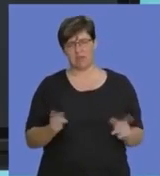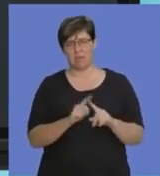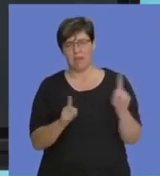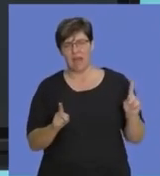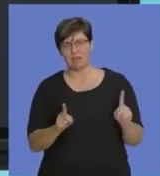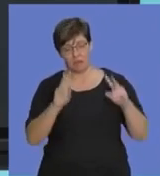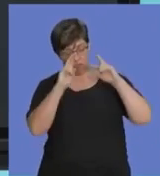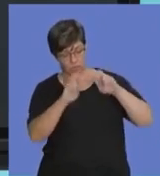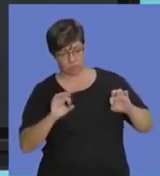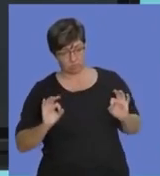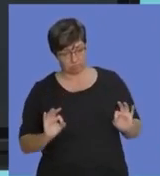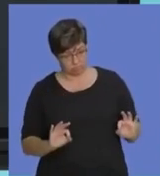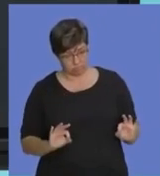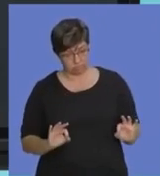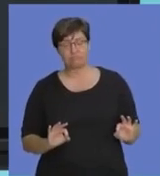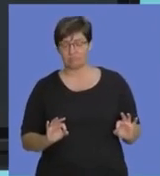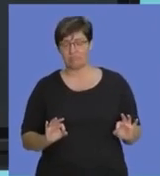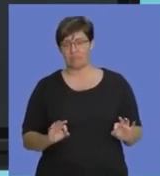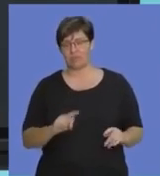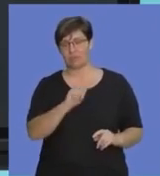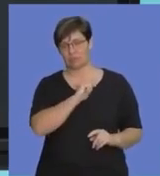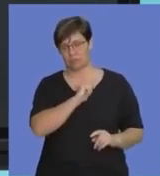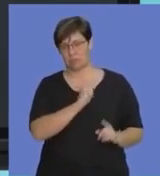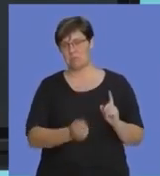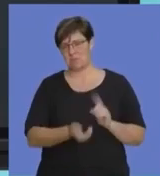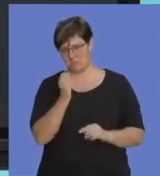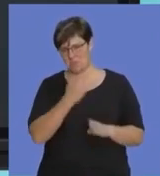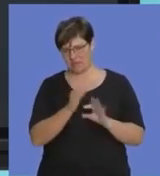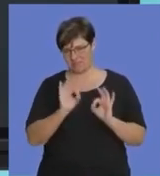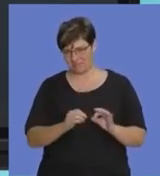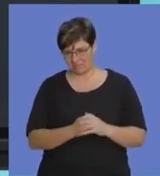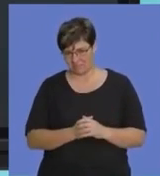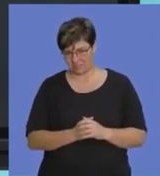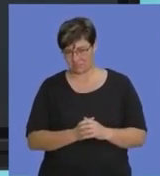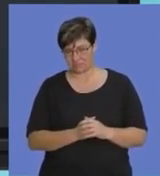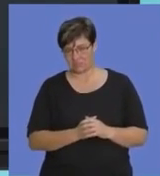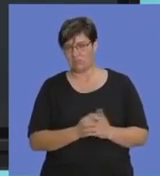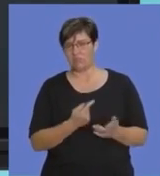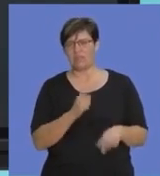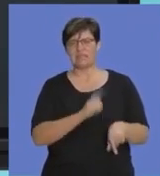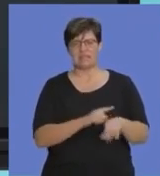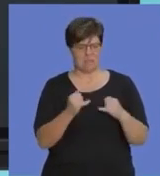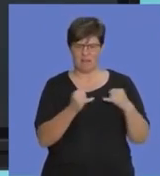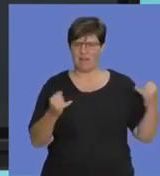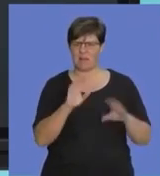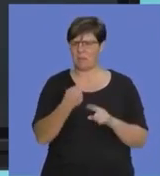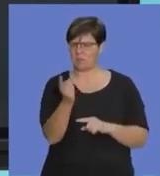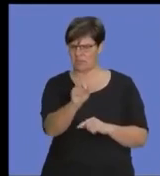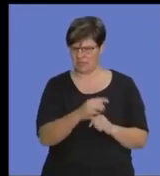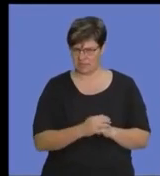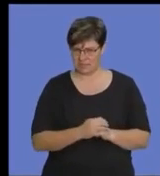remember, if you do your research right, then definitely it might work for you. So let's look at what timelines are all